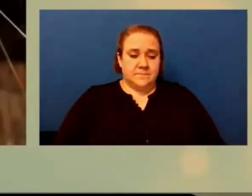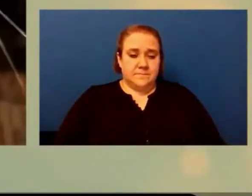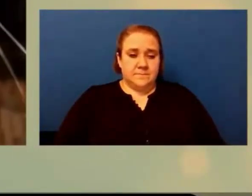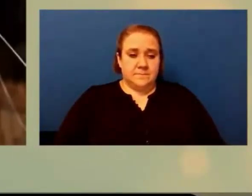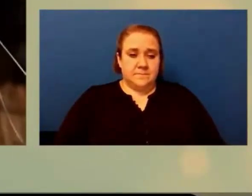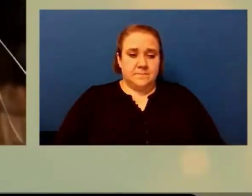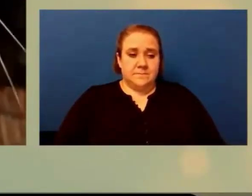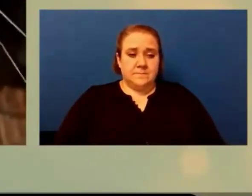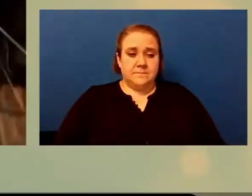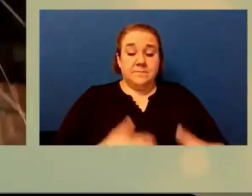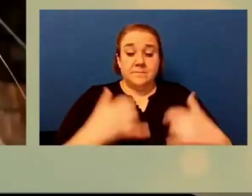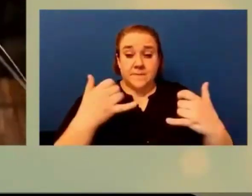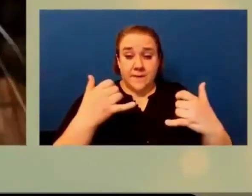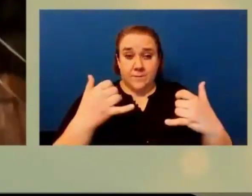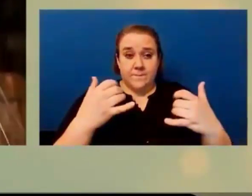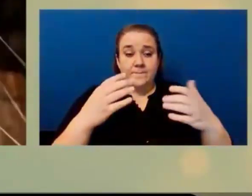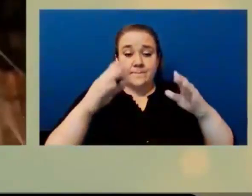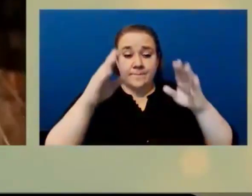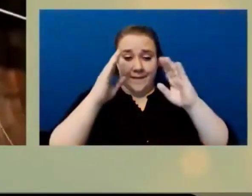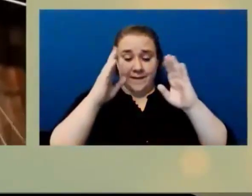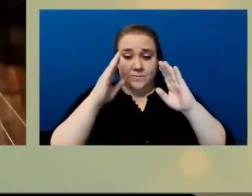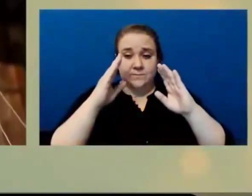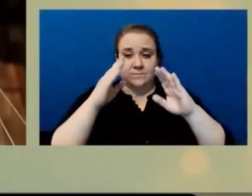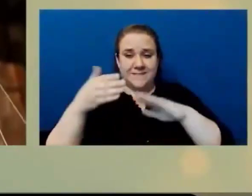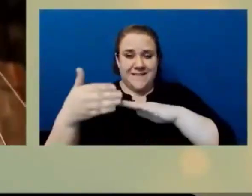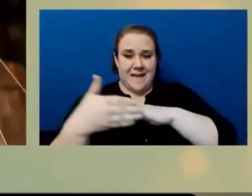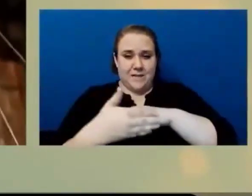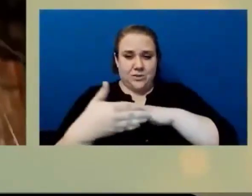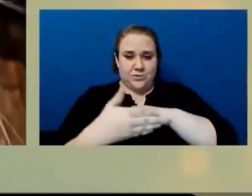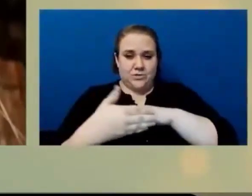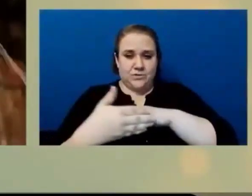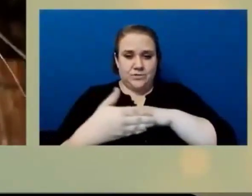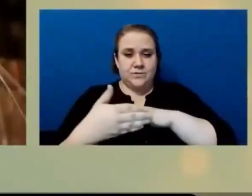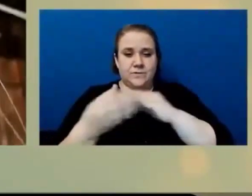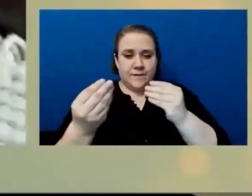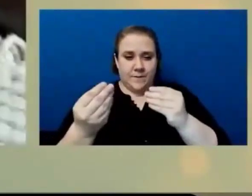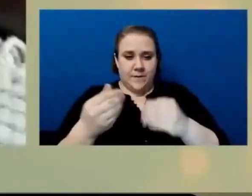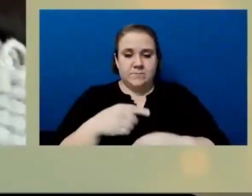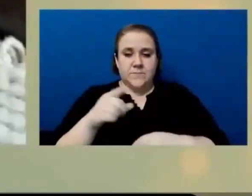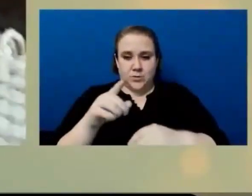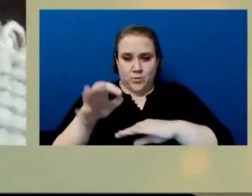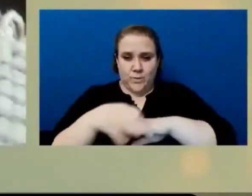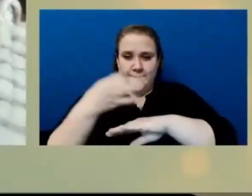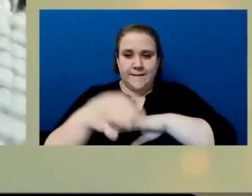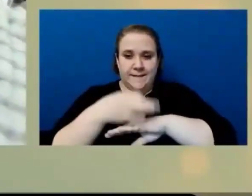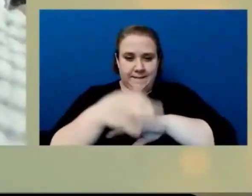And now, bring your attention to the edge of the fabric that you are weaving.